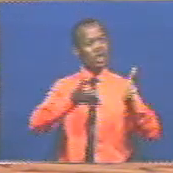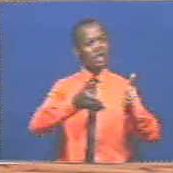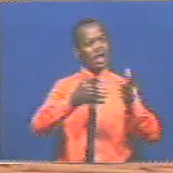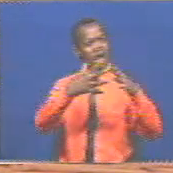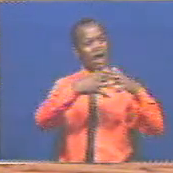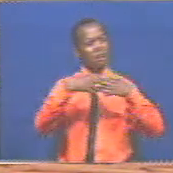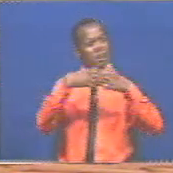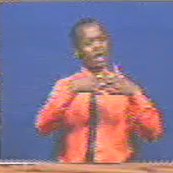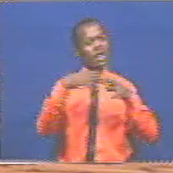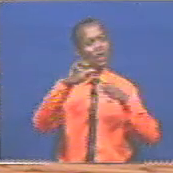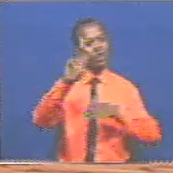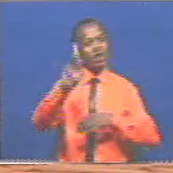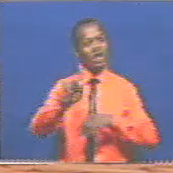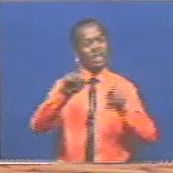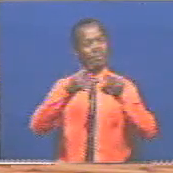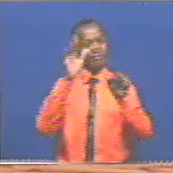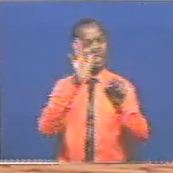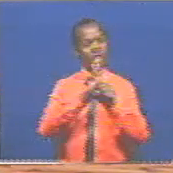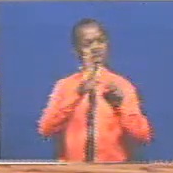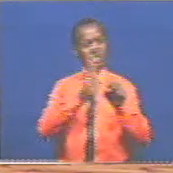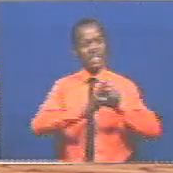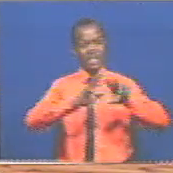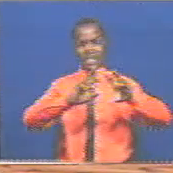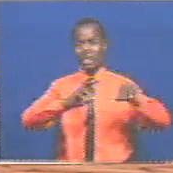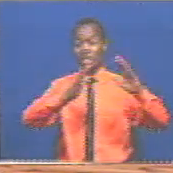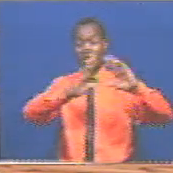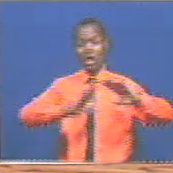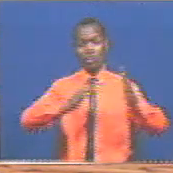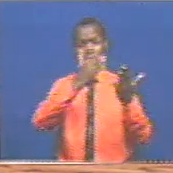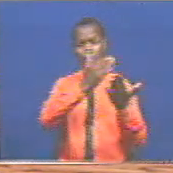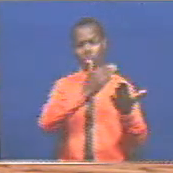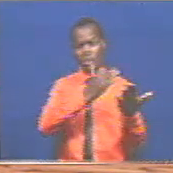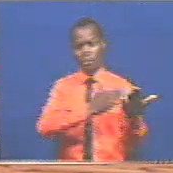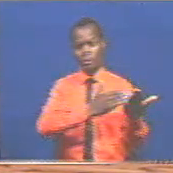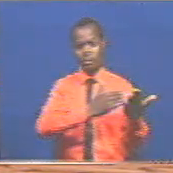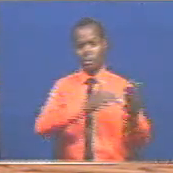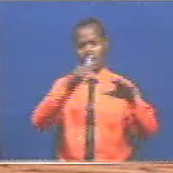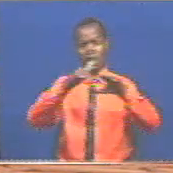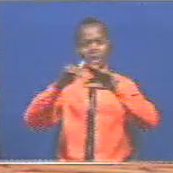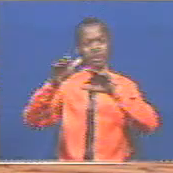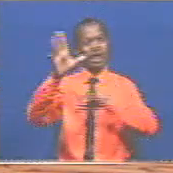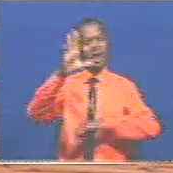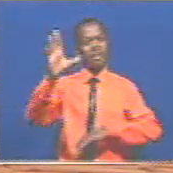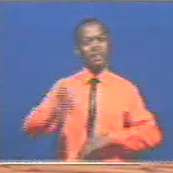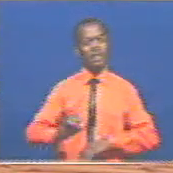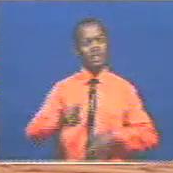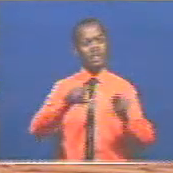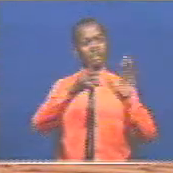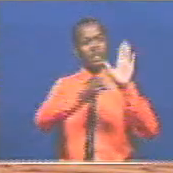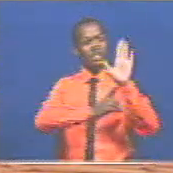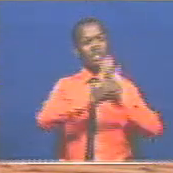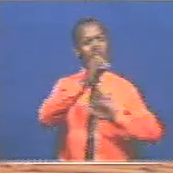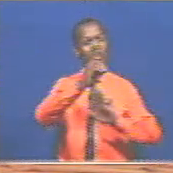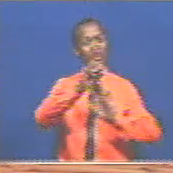so many European countries looking at the housing problem in Africa and in developed countries is a